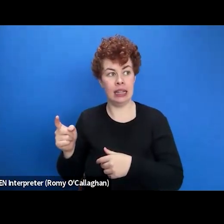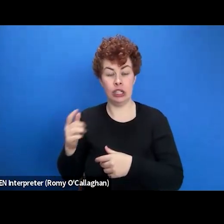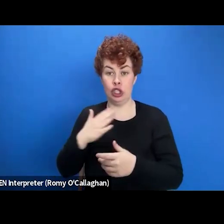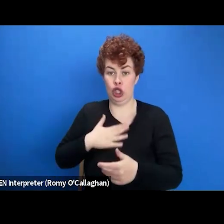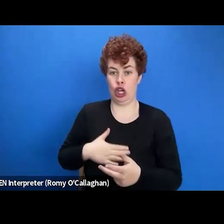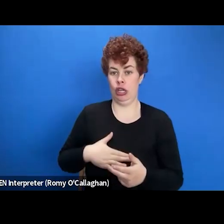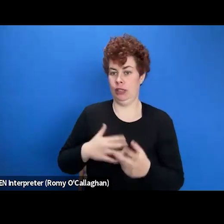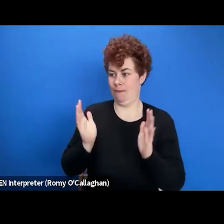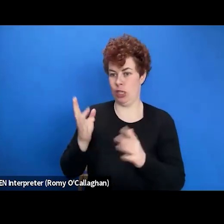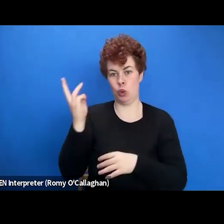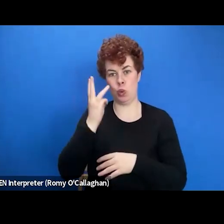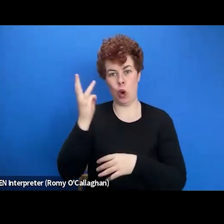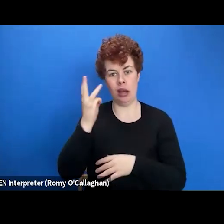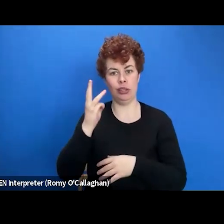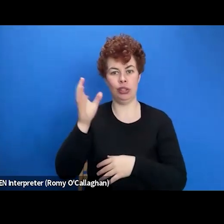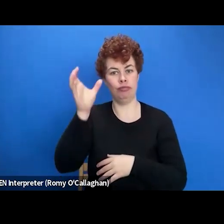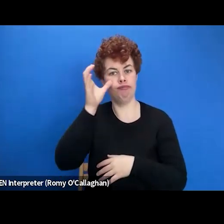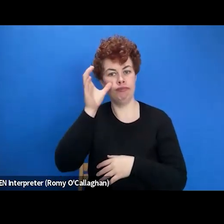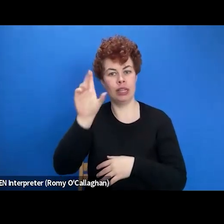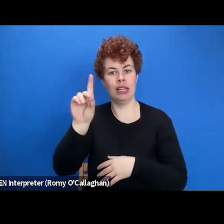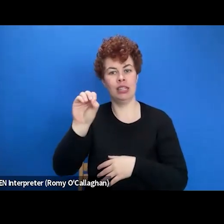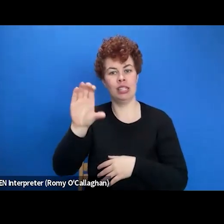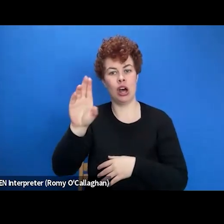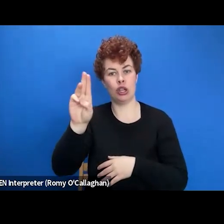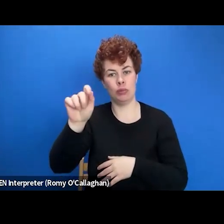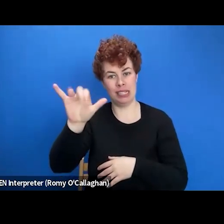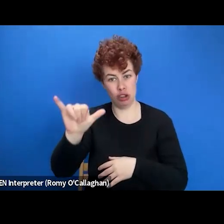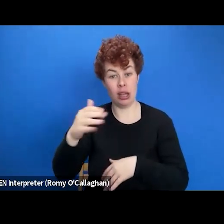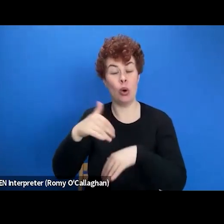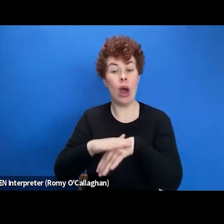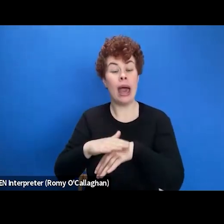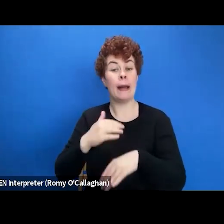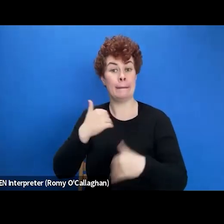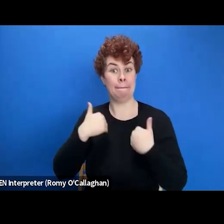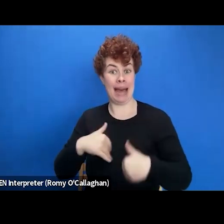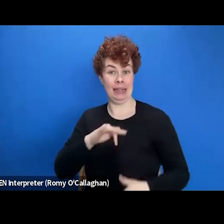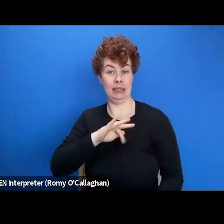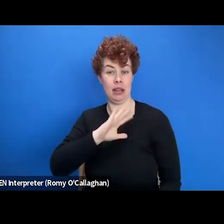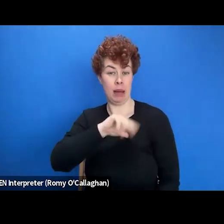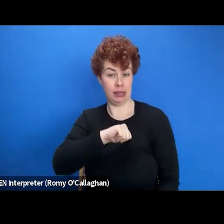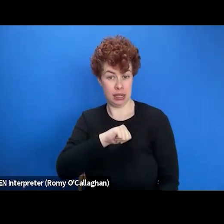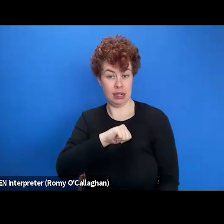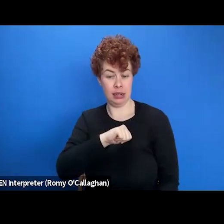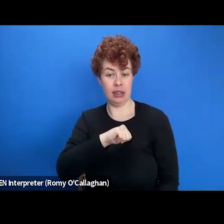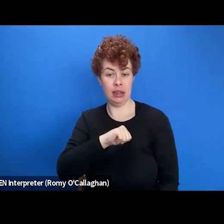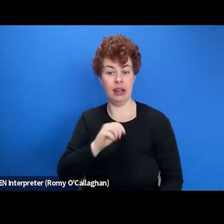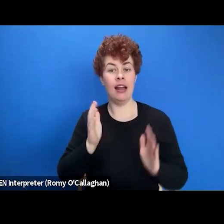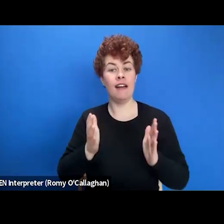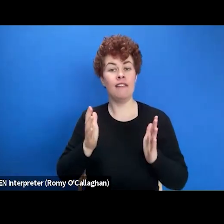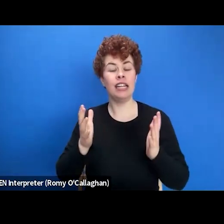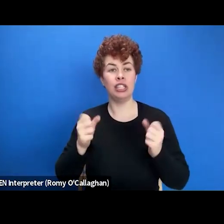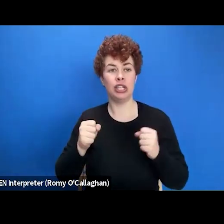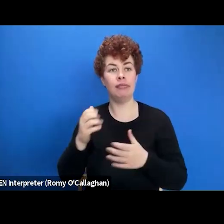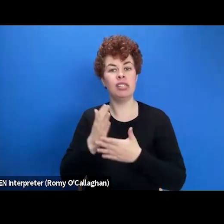documentary where a Palestinian man was carrying some meat in a plastic carrier